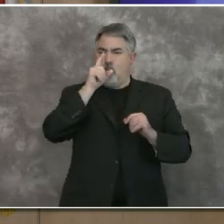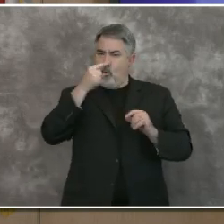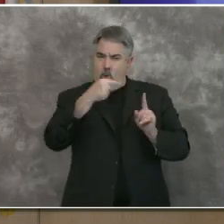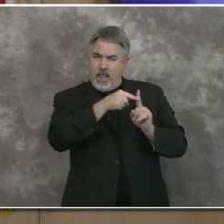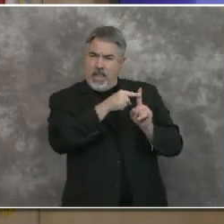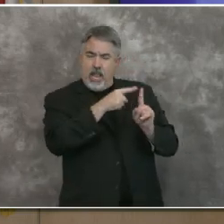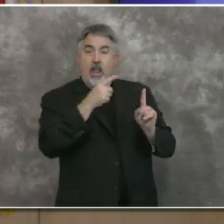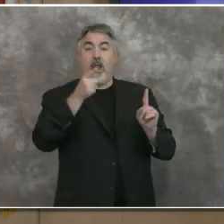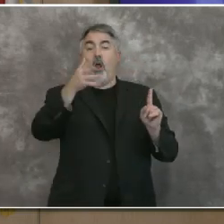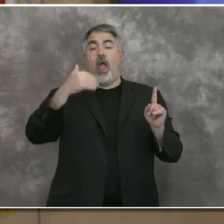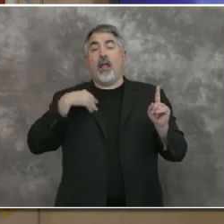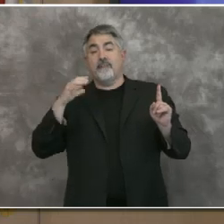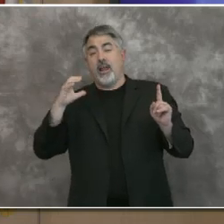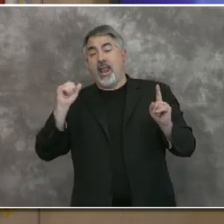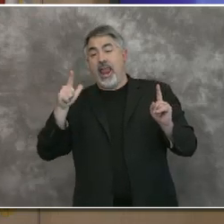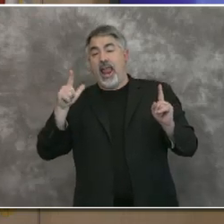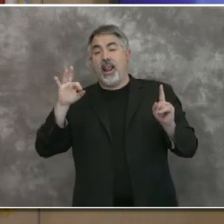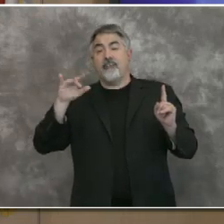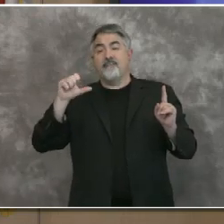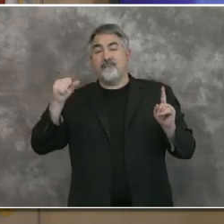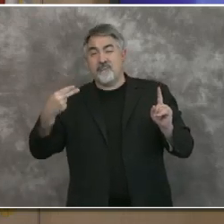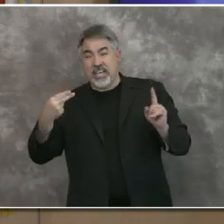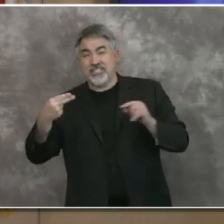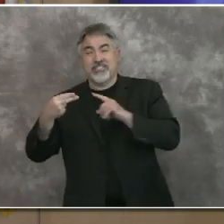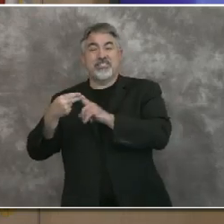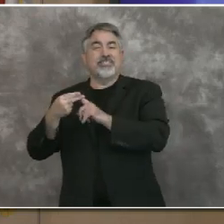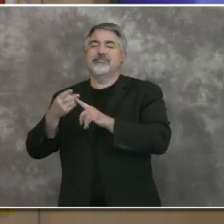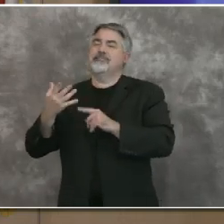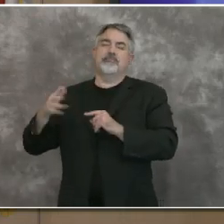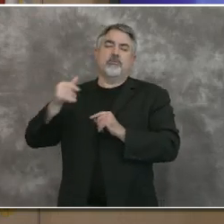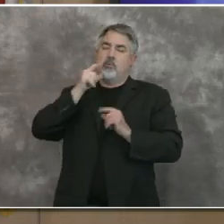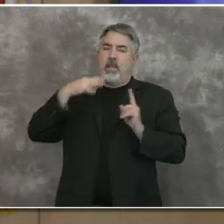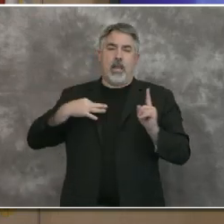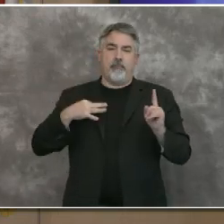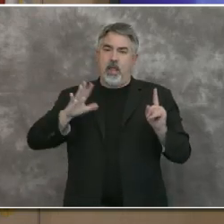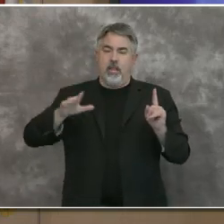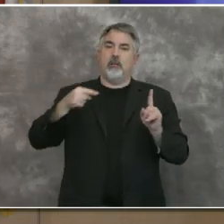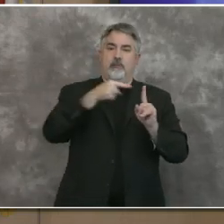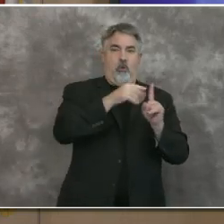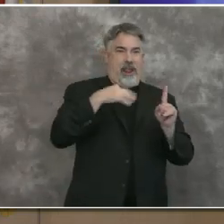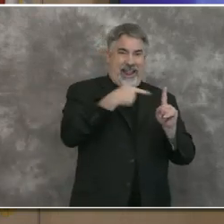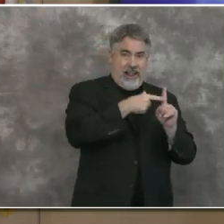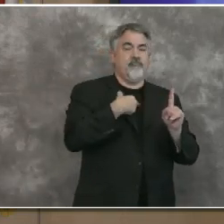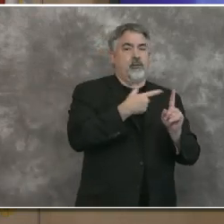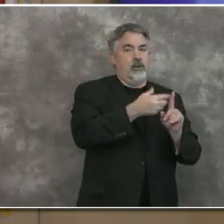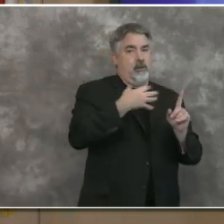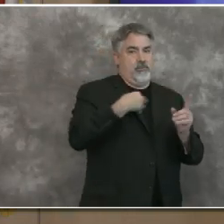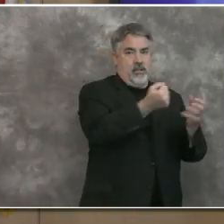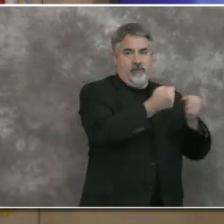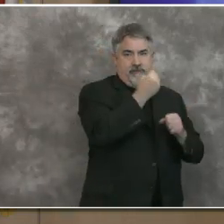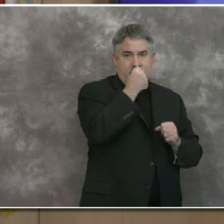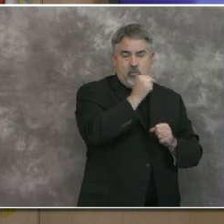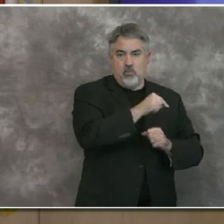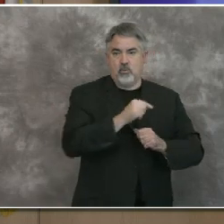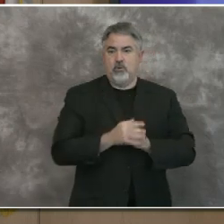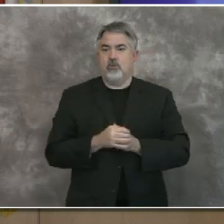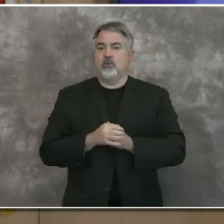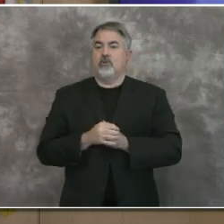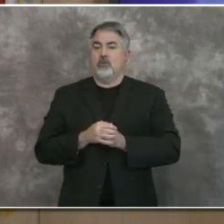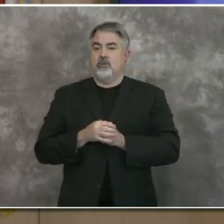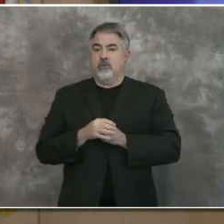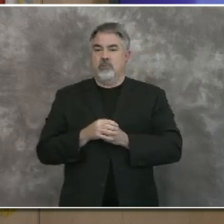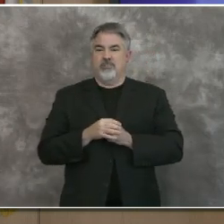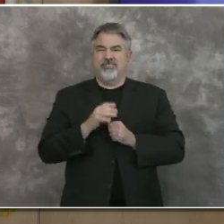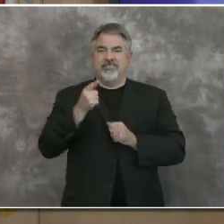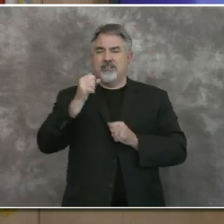not currently receiving or eligible for other federal nutrition programs such as CalFresh or the Senior Nutrition Program. So if you're